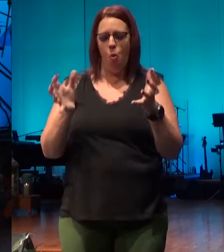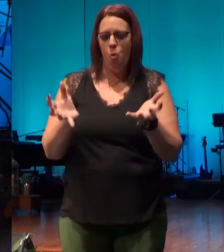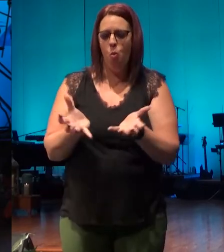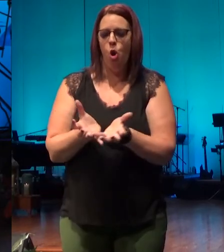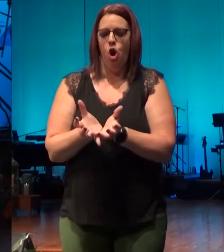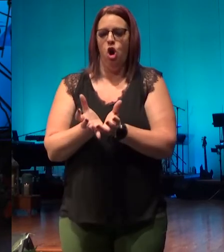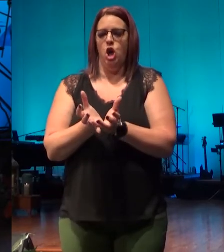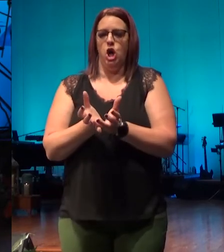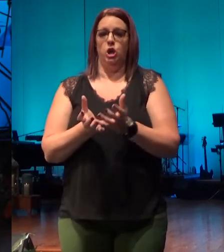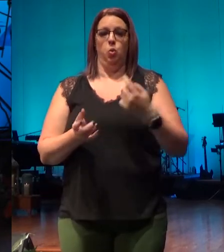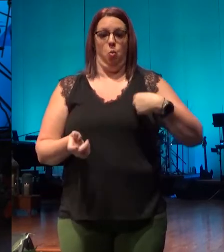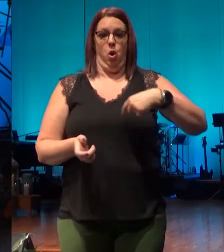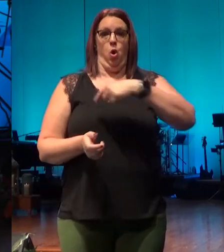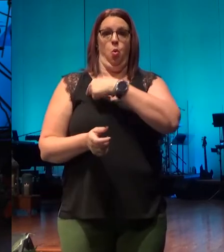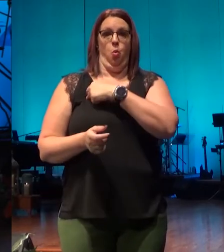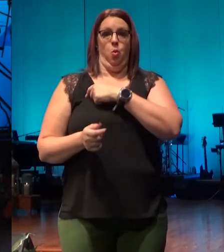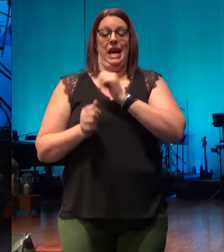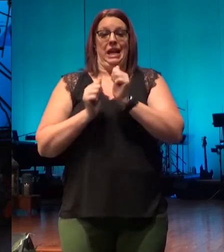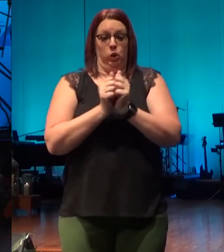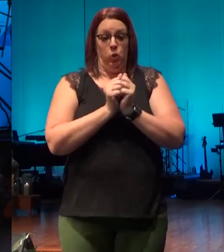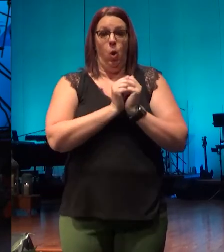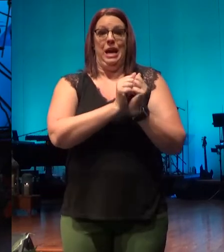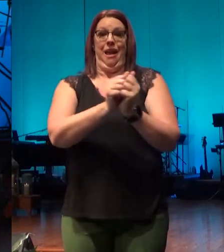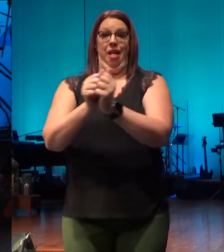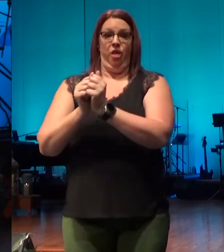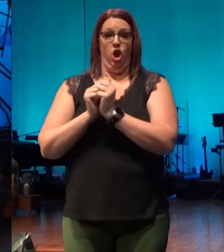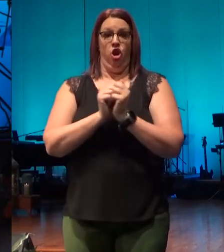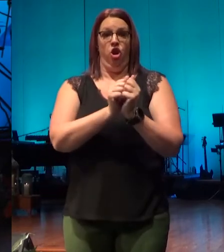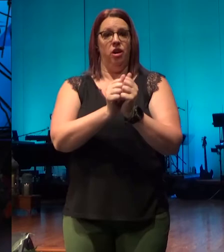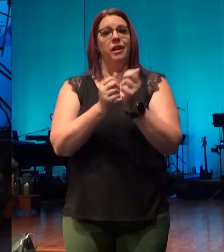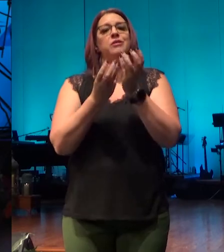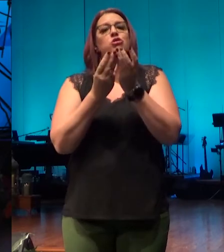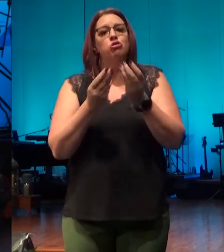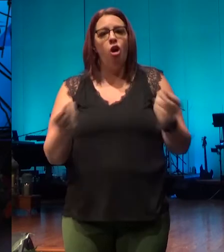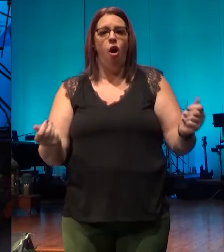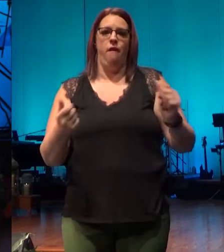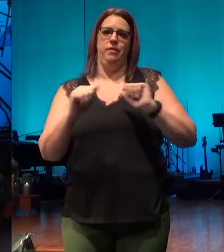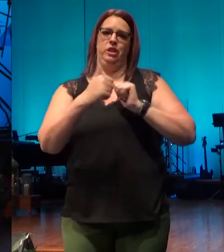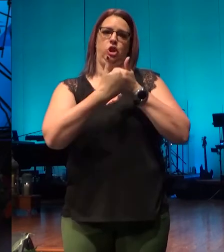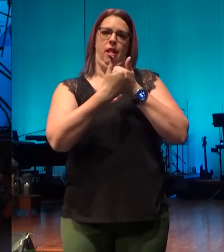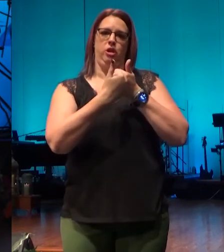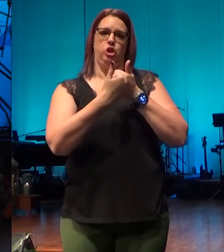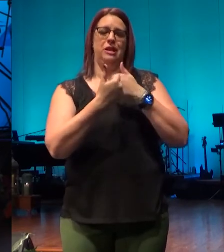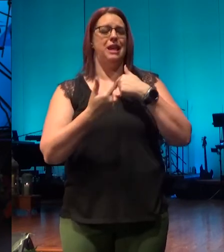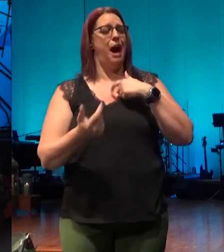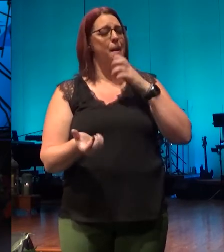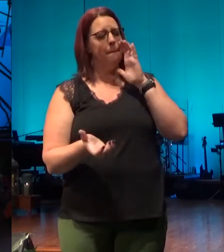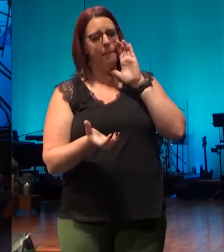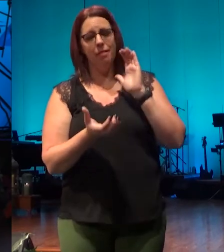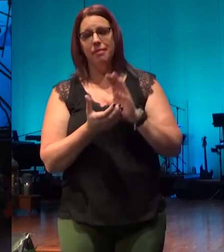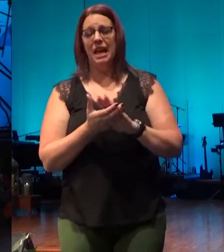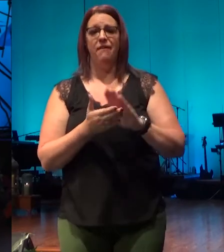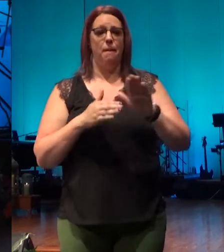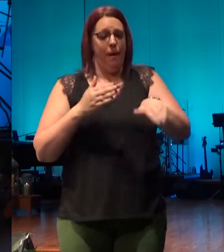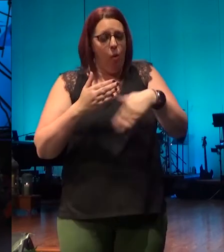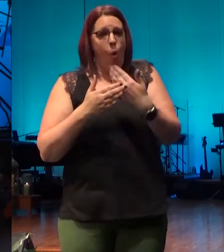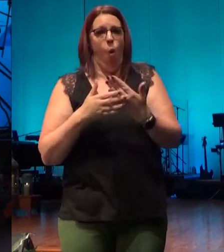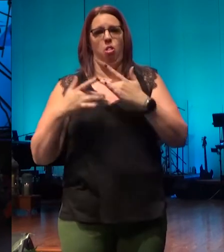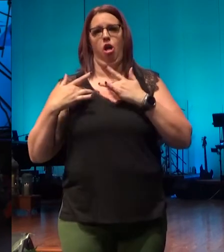we together can solve the challenges that we're facing. I believe this with my whole heart and